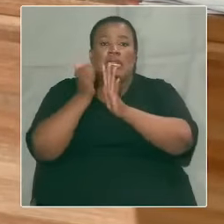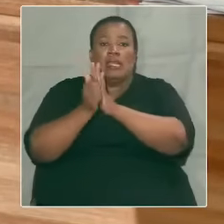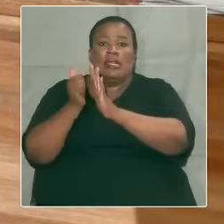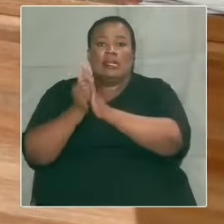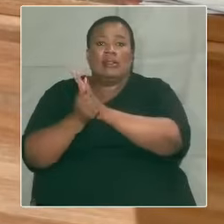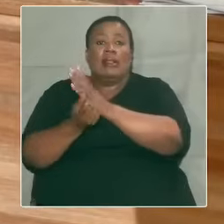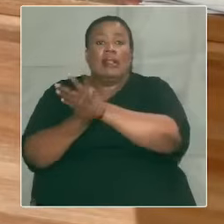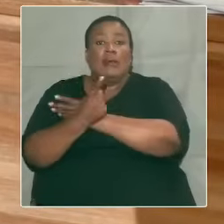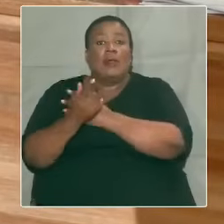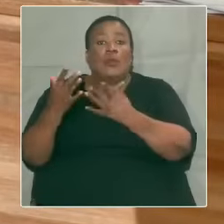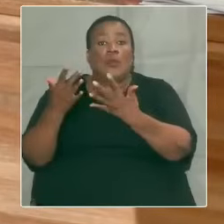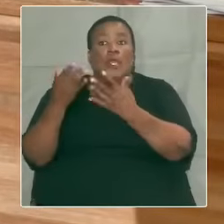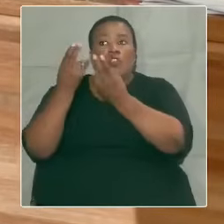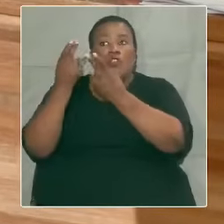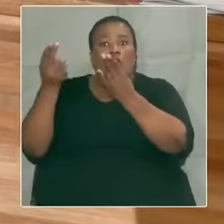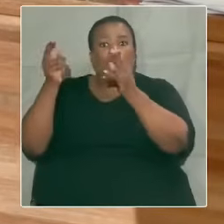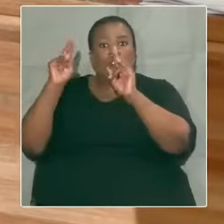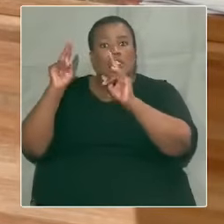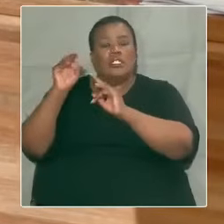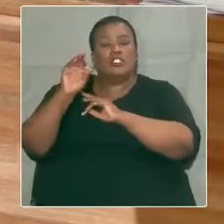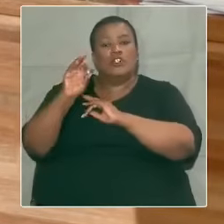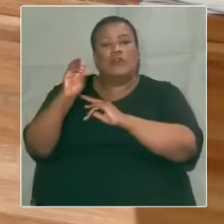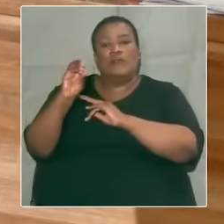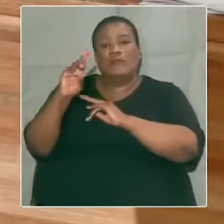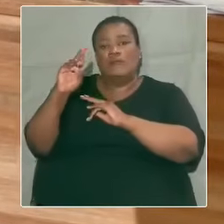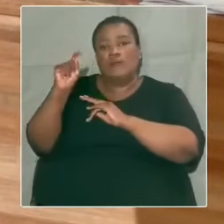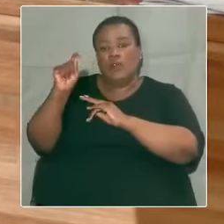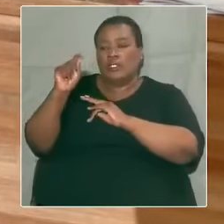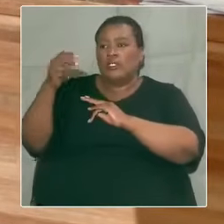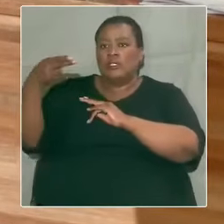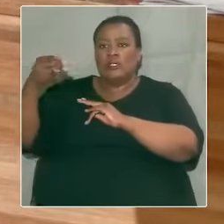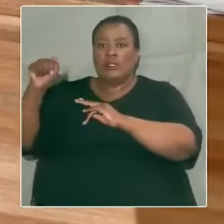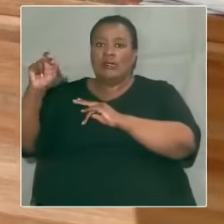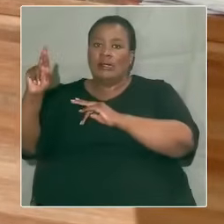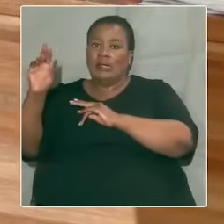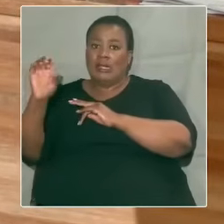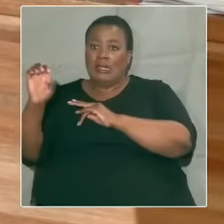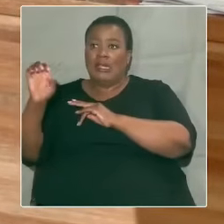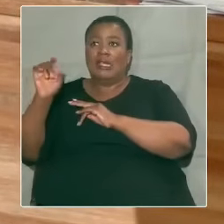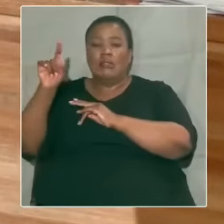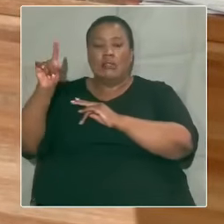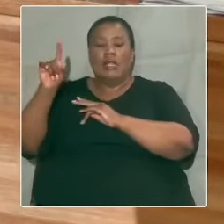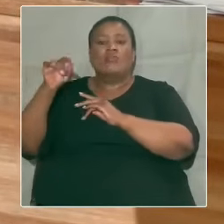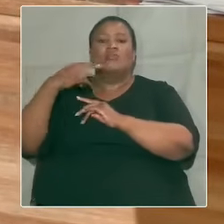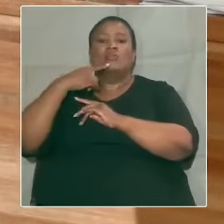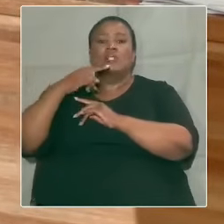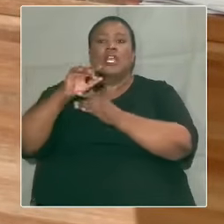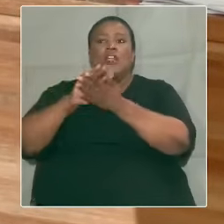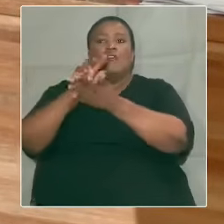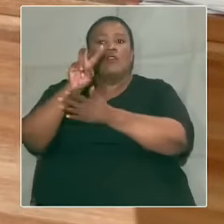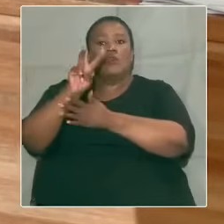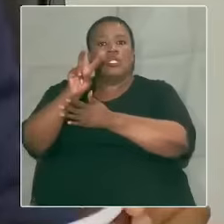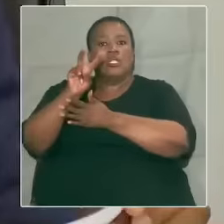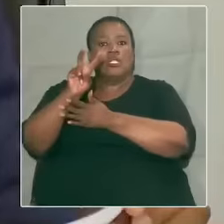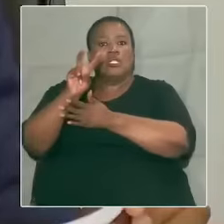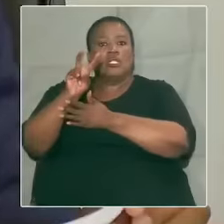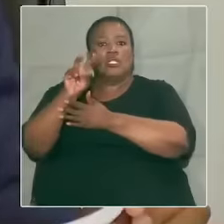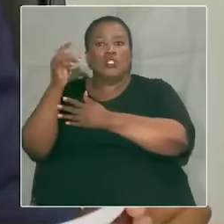the University of Fort Hare. And you break those down into 14, 2, and 2. You see that?